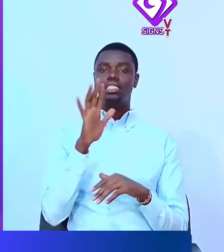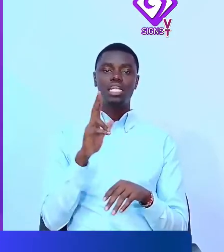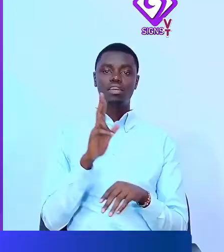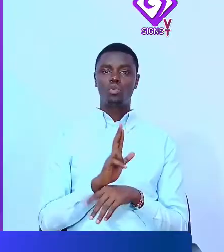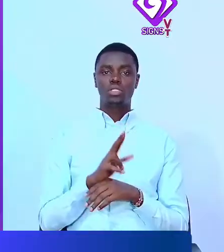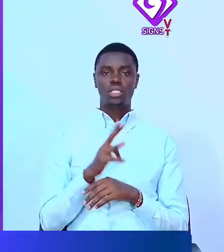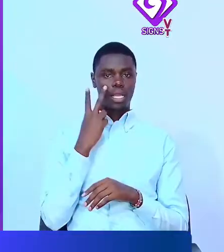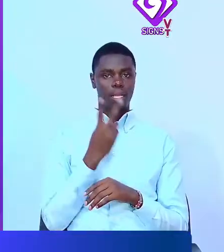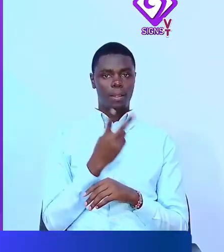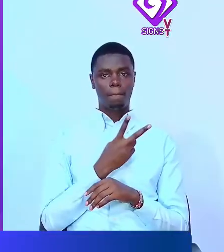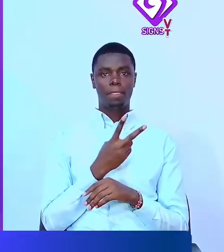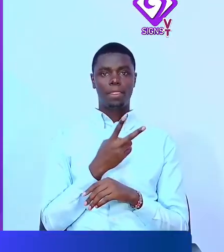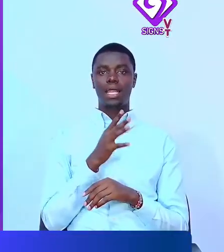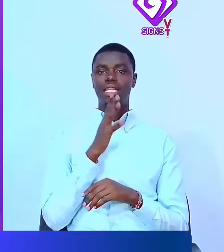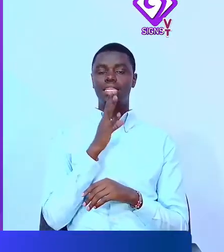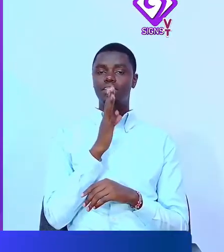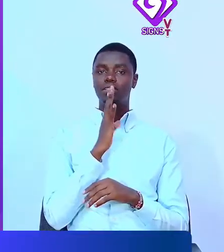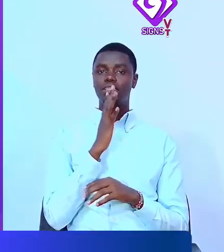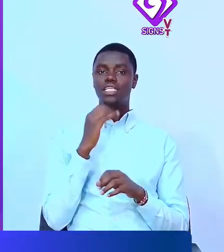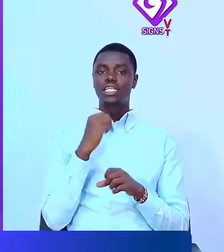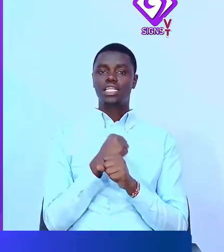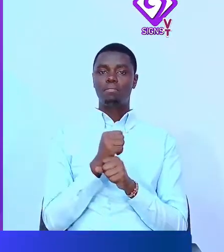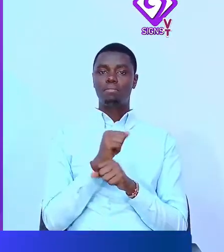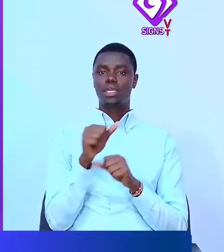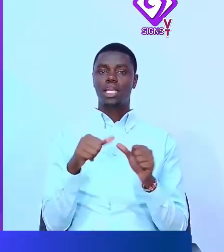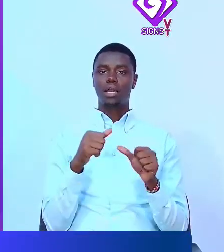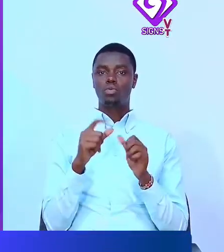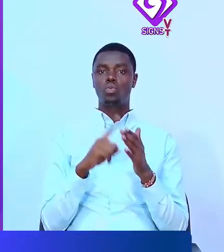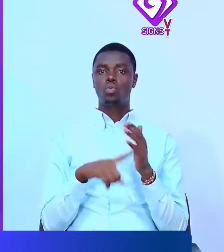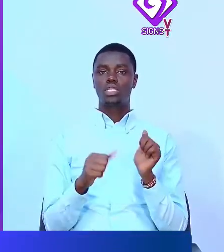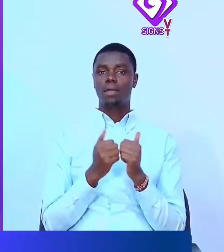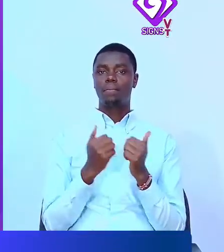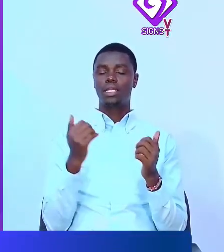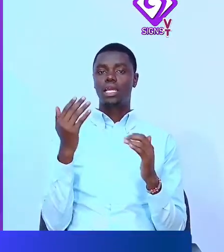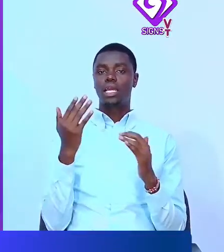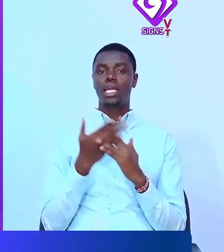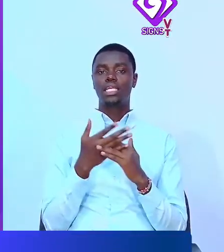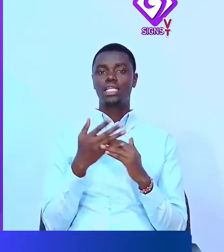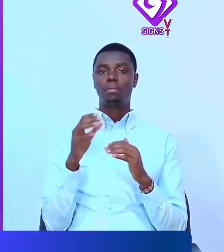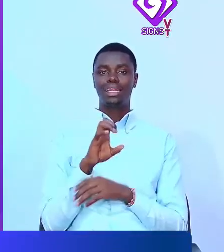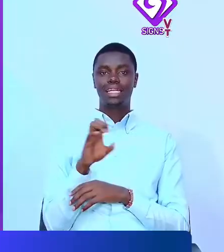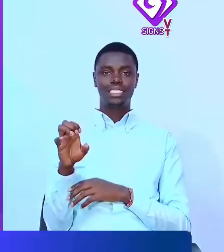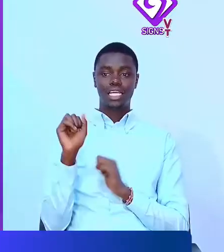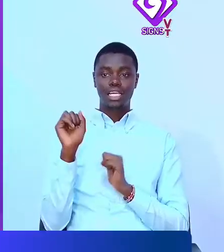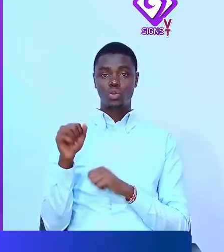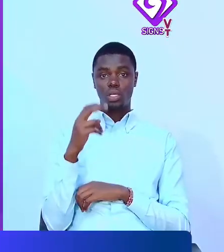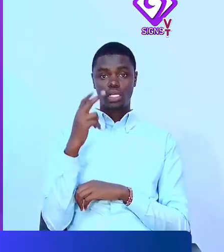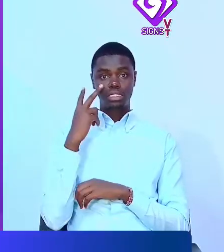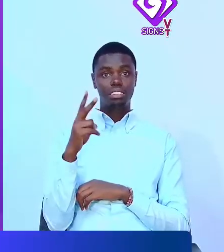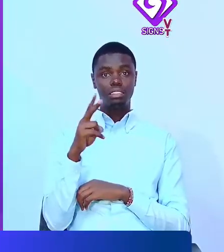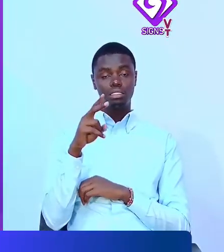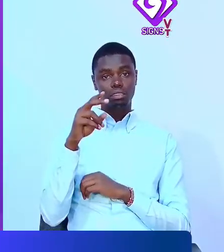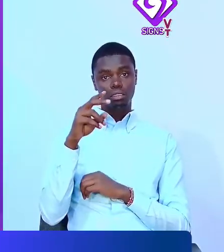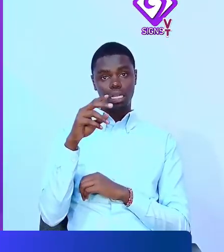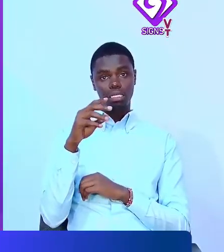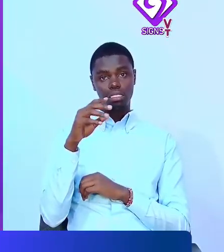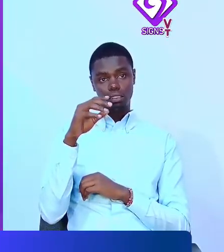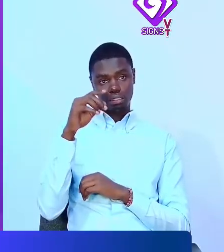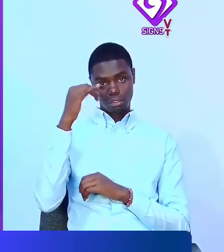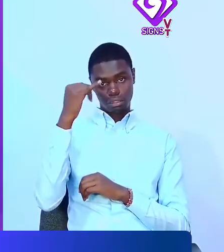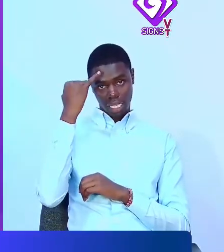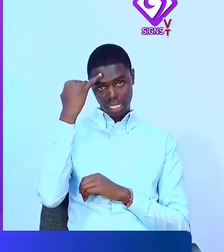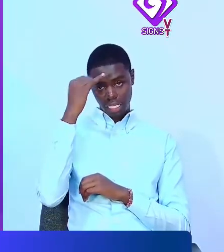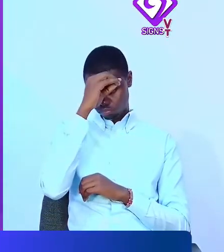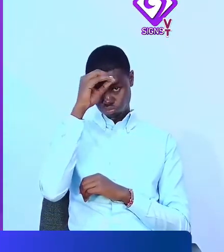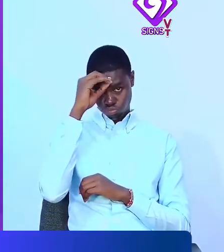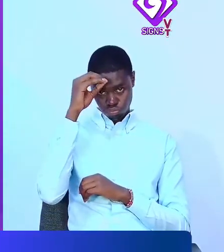at the speeches they were making about what's happening in the Middle East crisis. You could see they are clueless. Look at what the